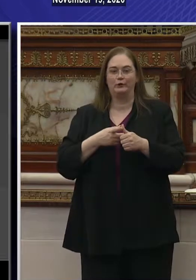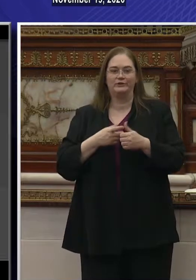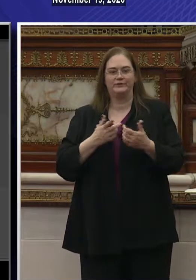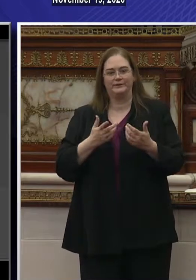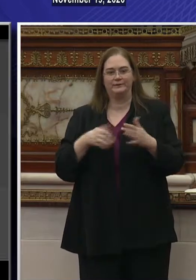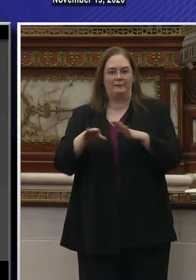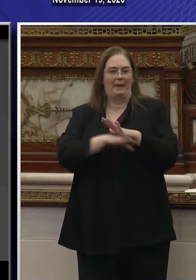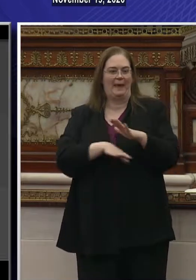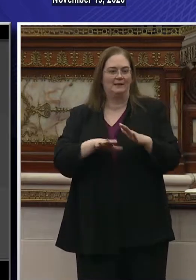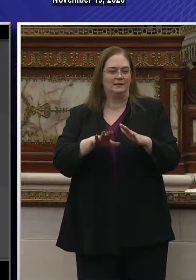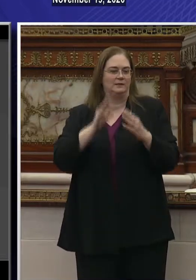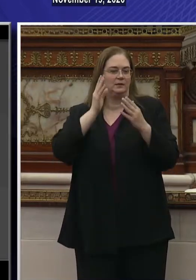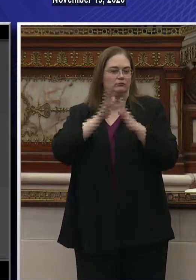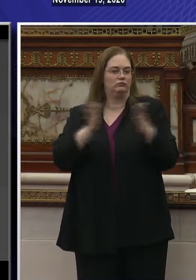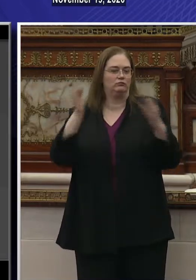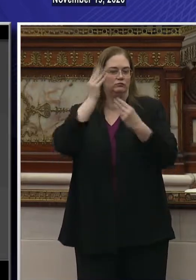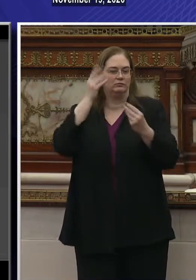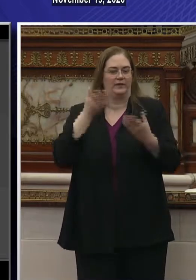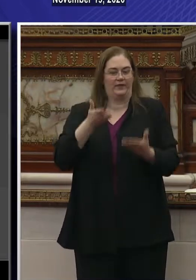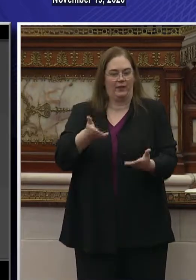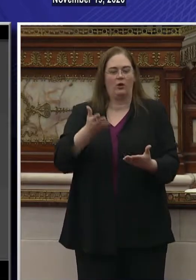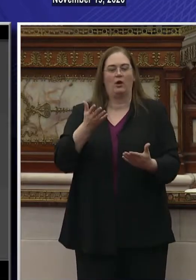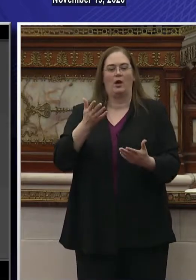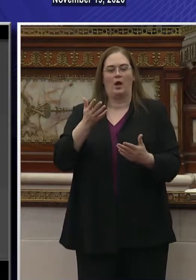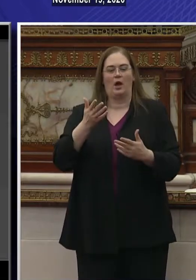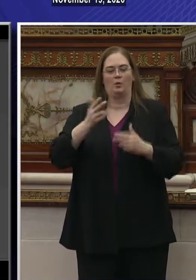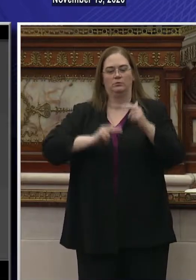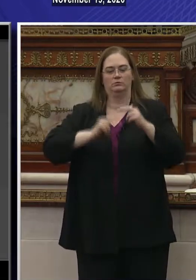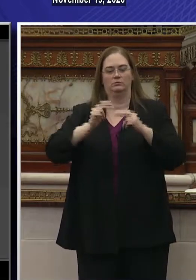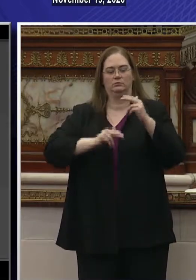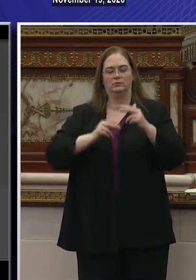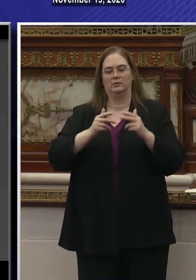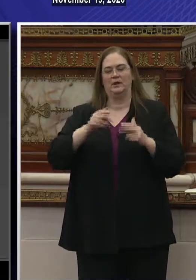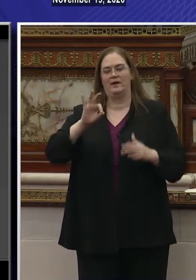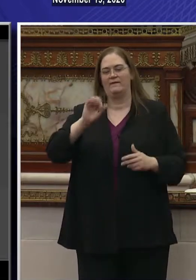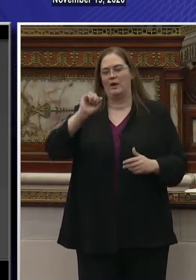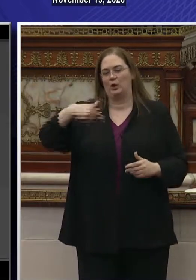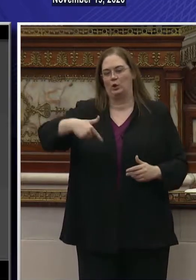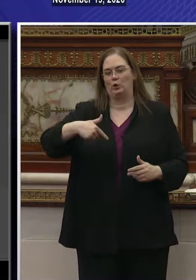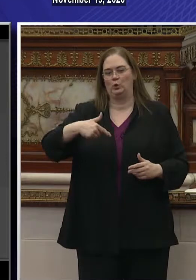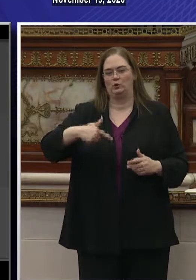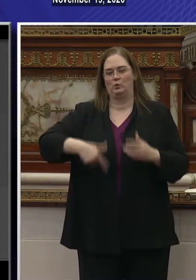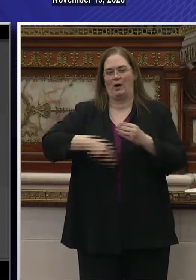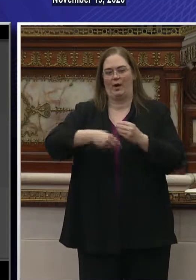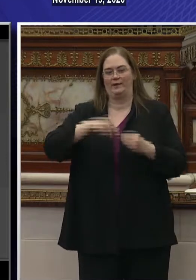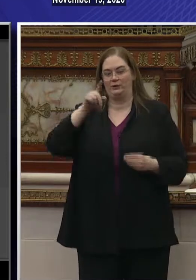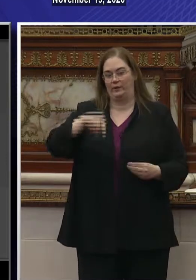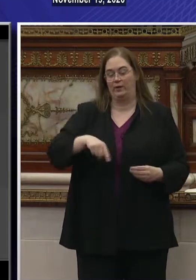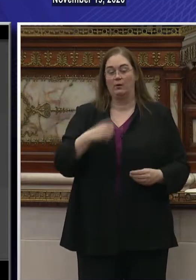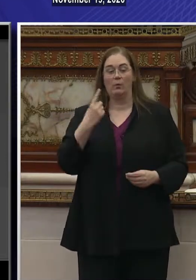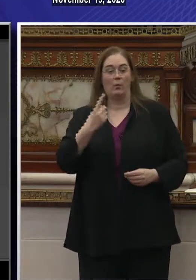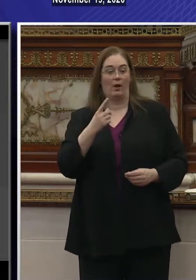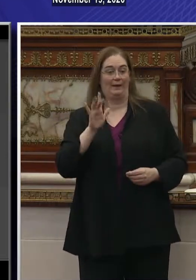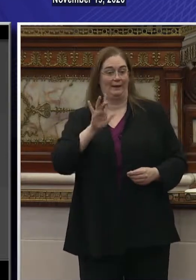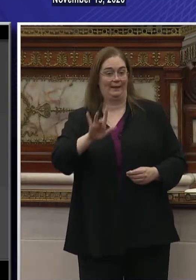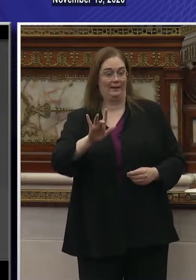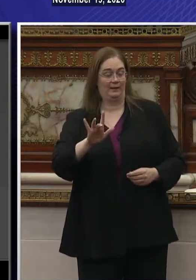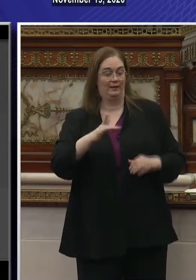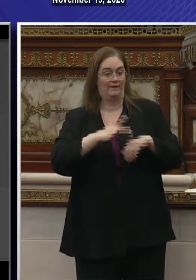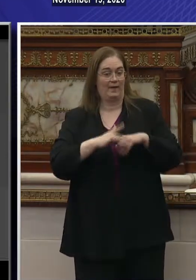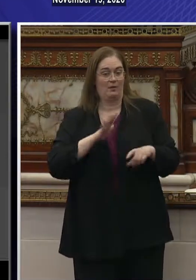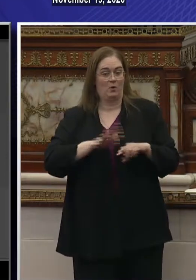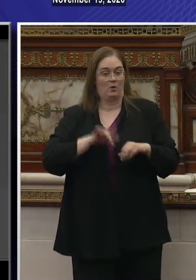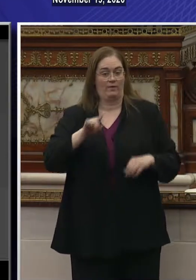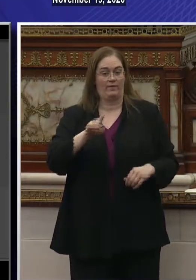of basic information there and are building out a series of FAQs. One of the links that's available on